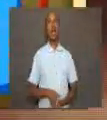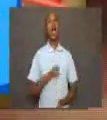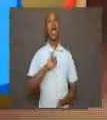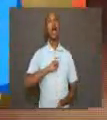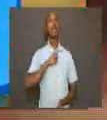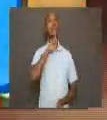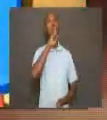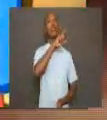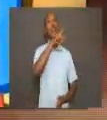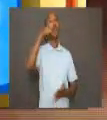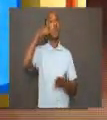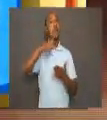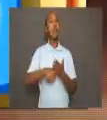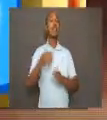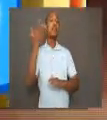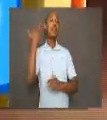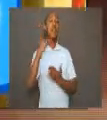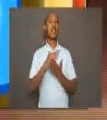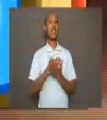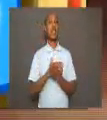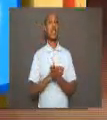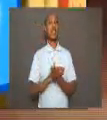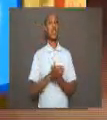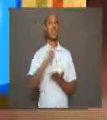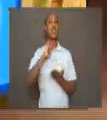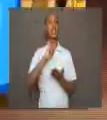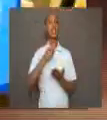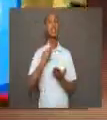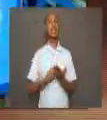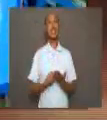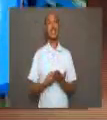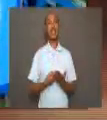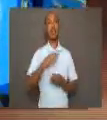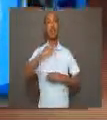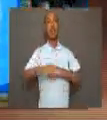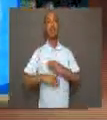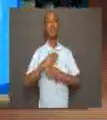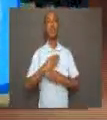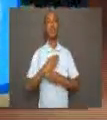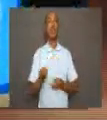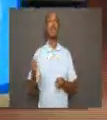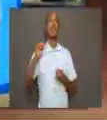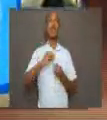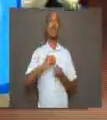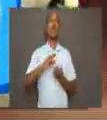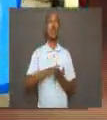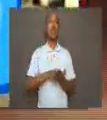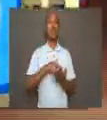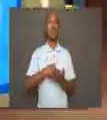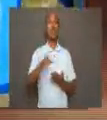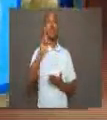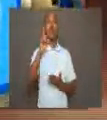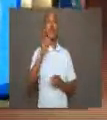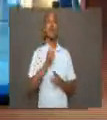sure you remember from previous lessons that this process involves coating one